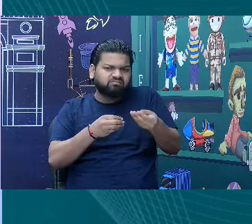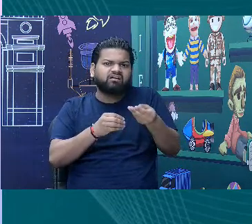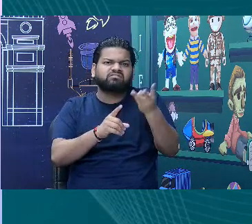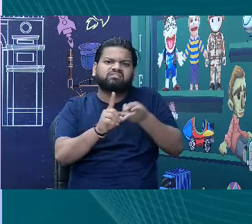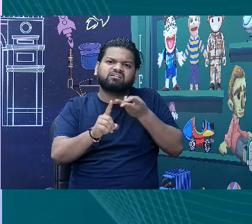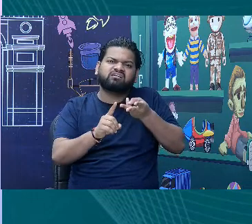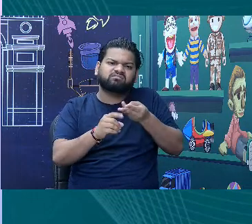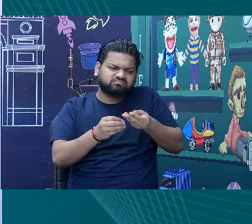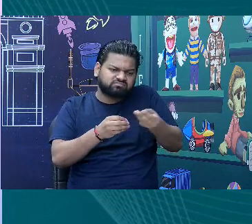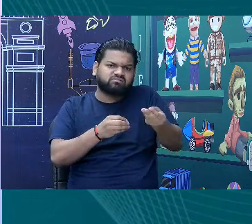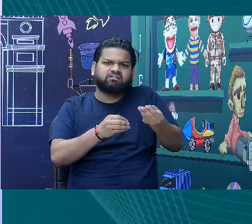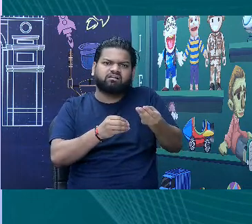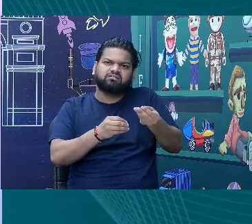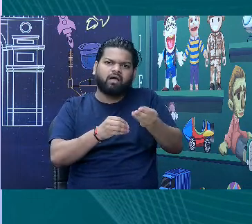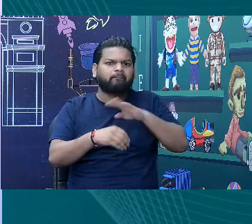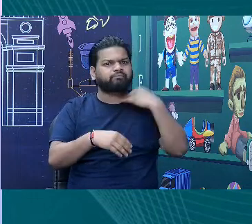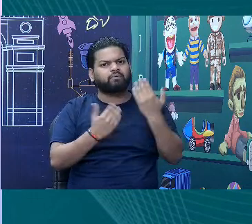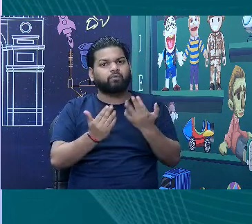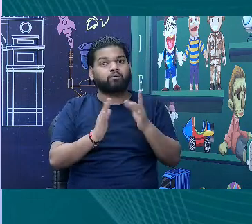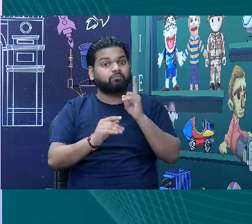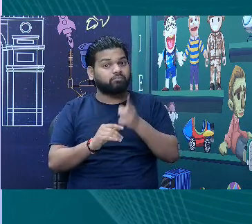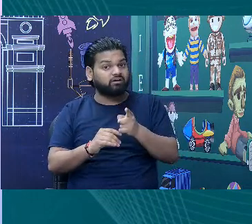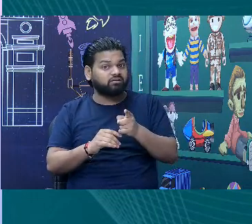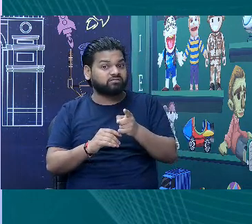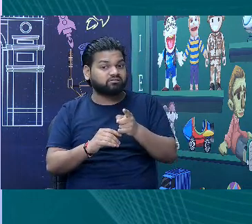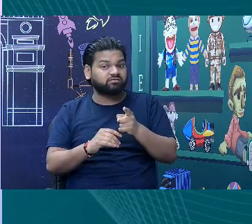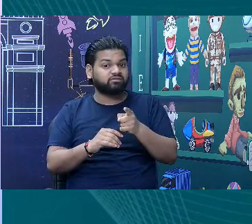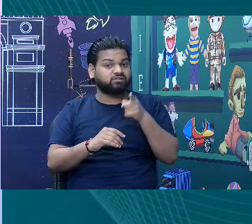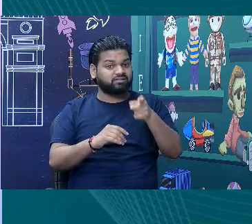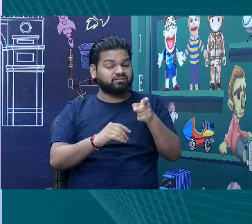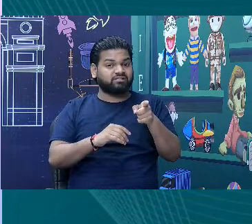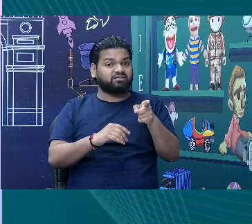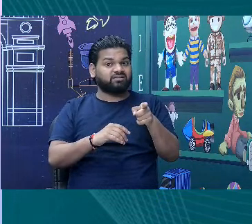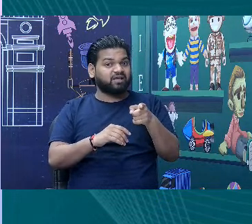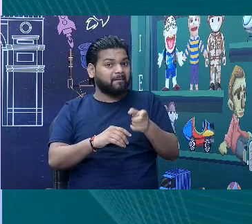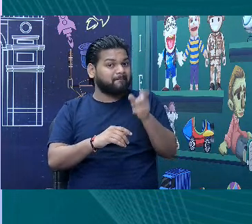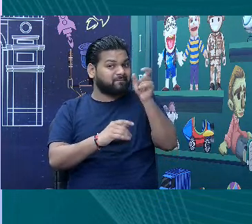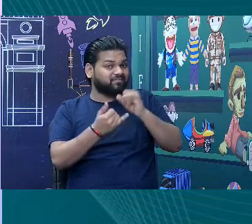years. 55 years, incredible indeed.